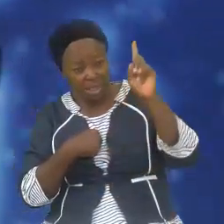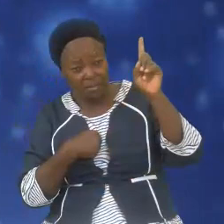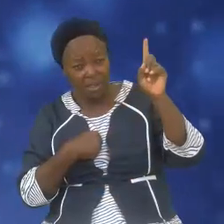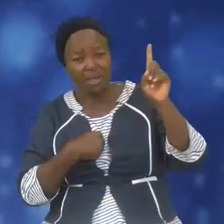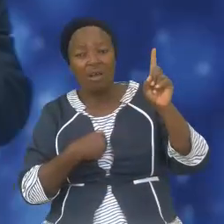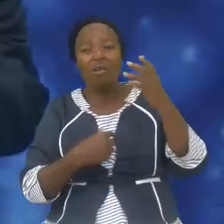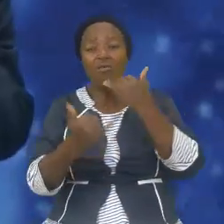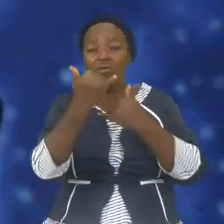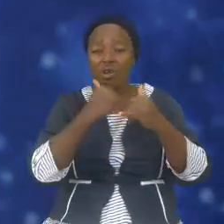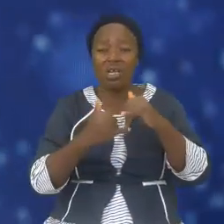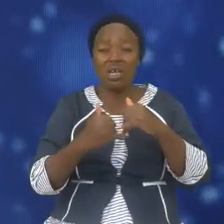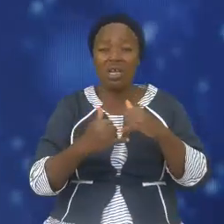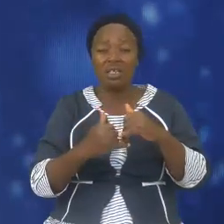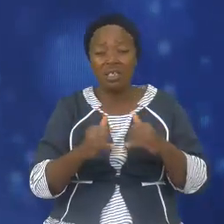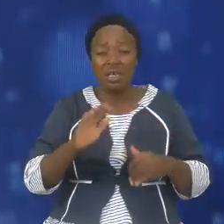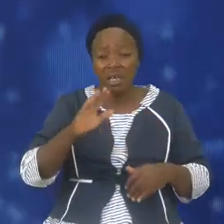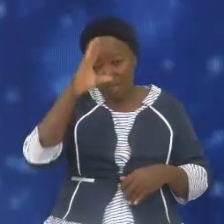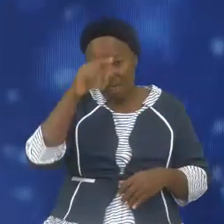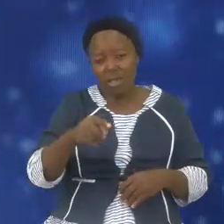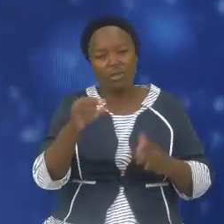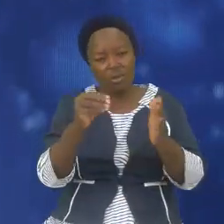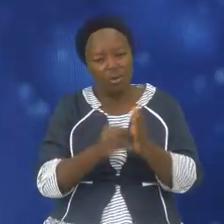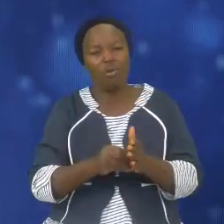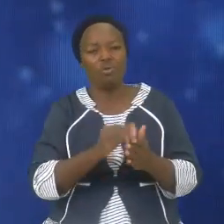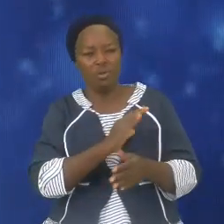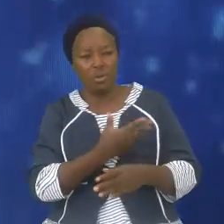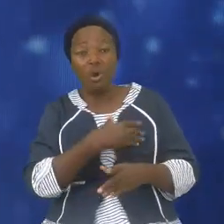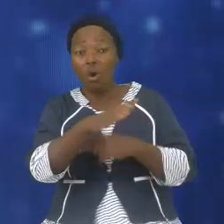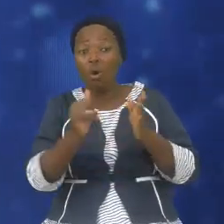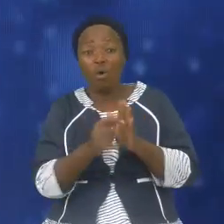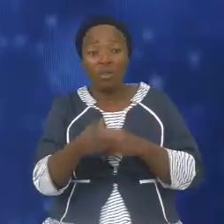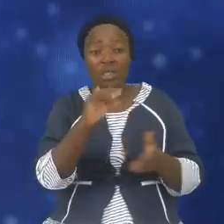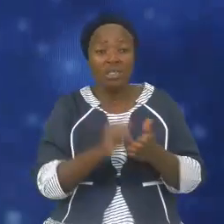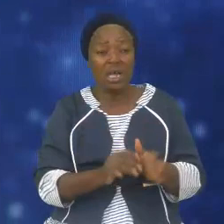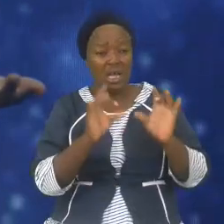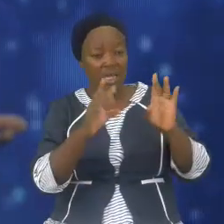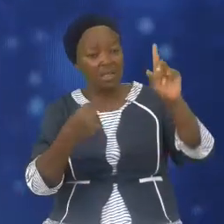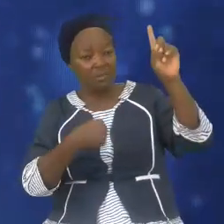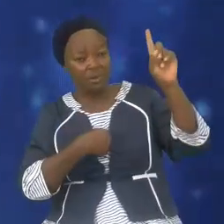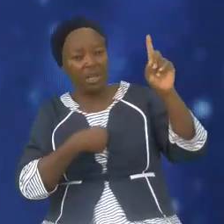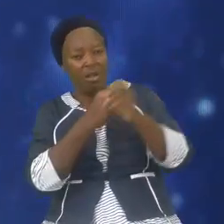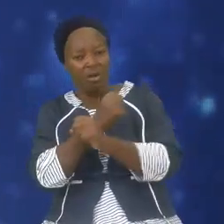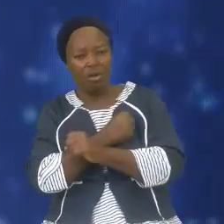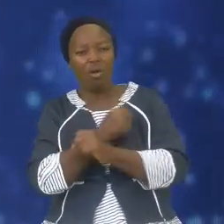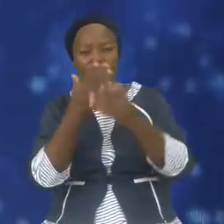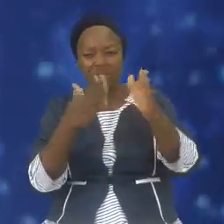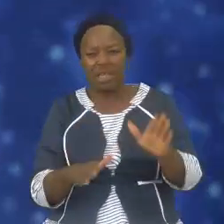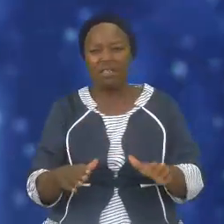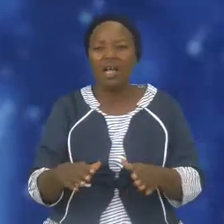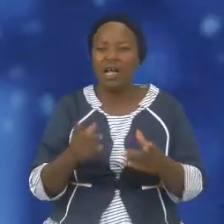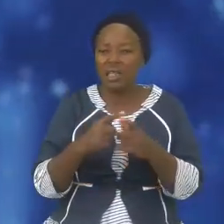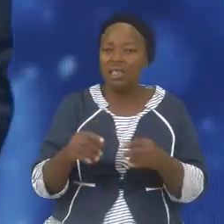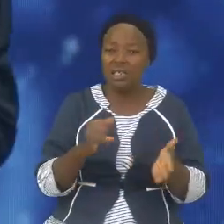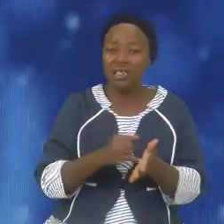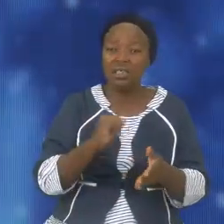soul. All they that hate me love death. It's as we come to the Lord and we say,